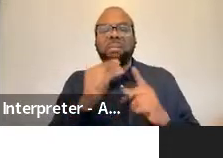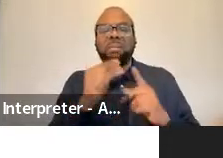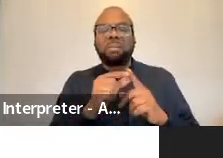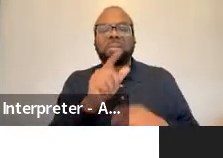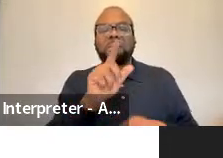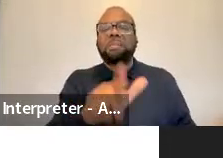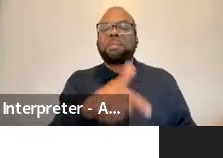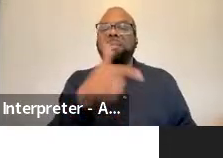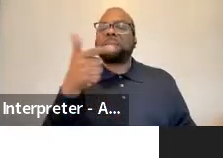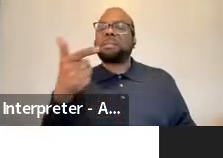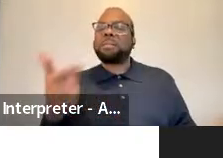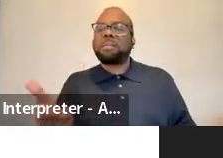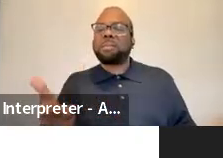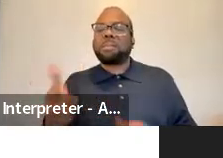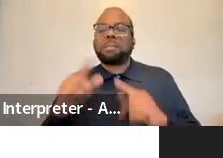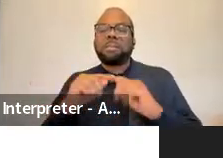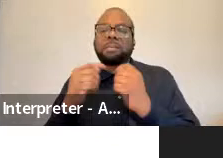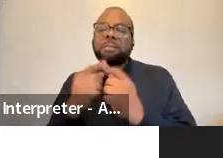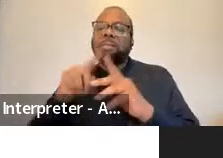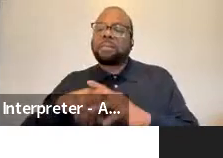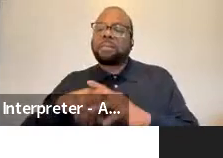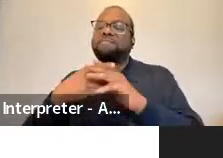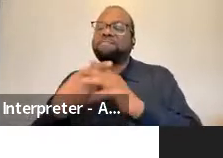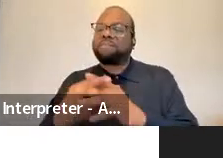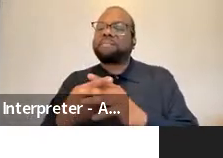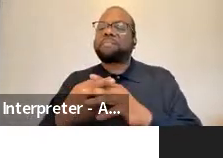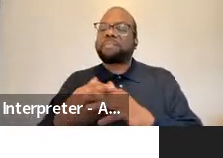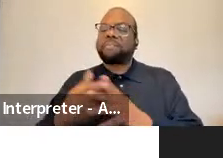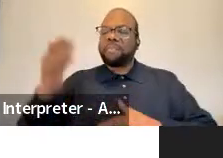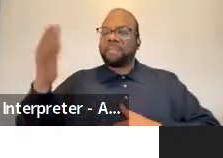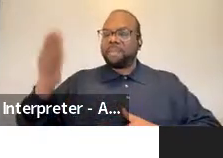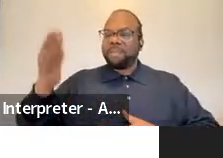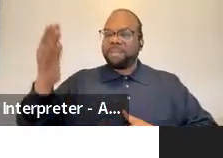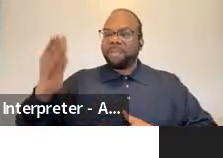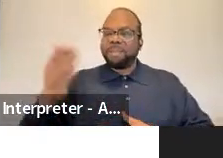to the team to start the presentation.